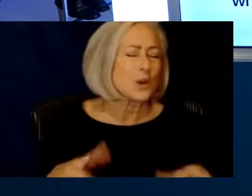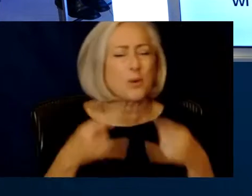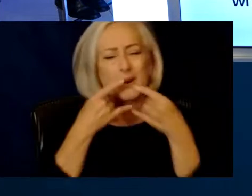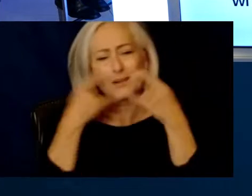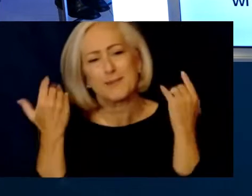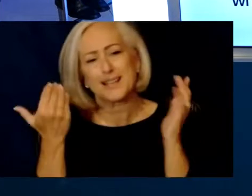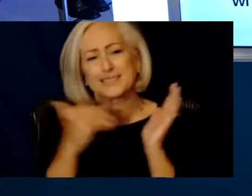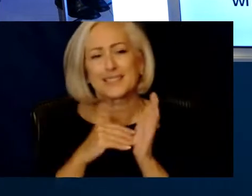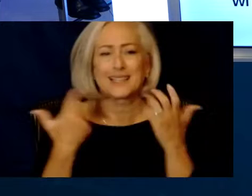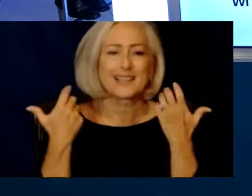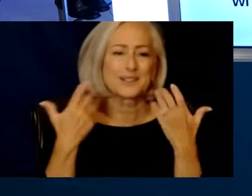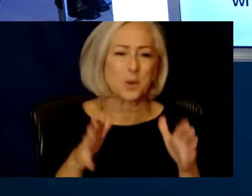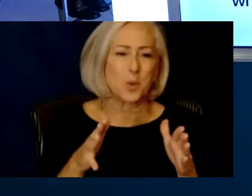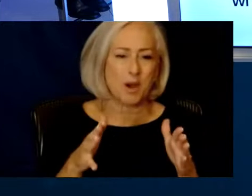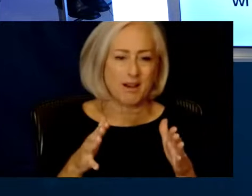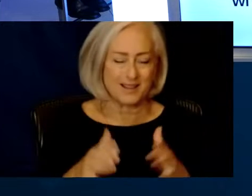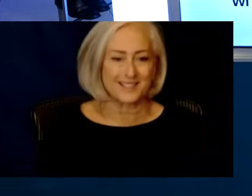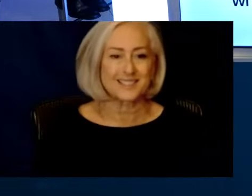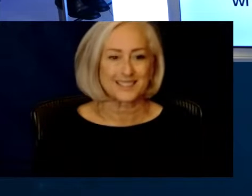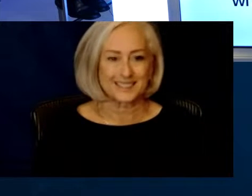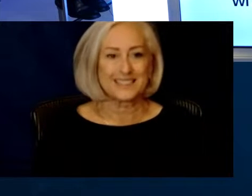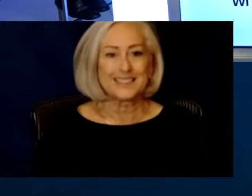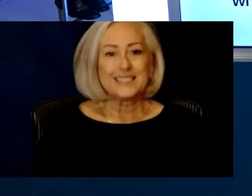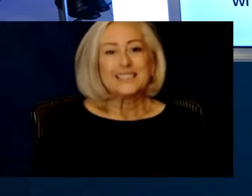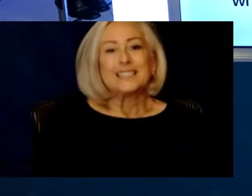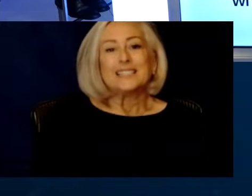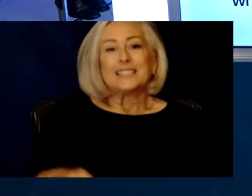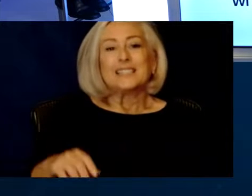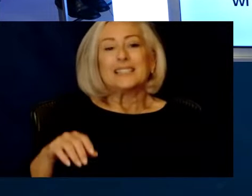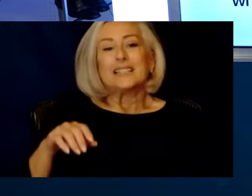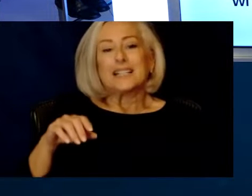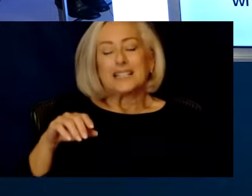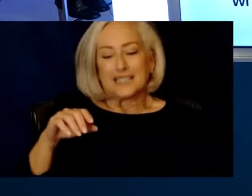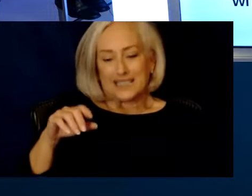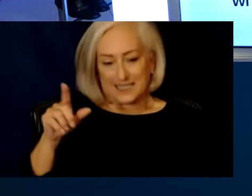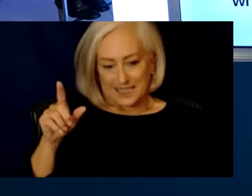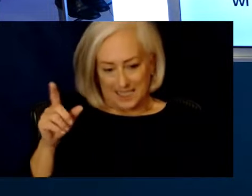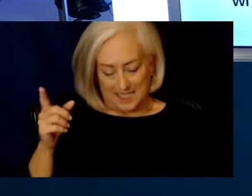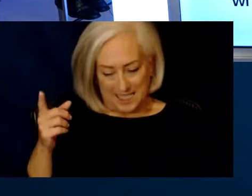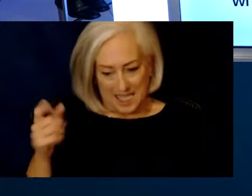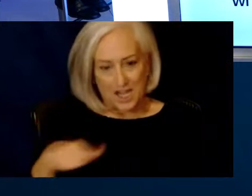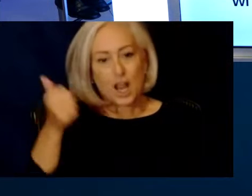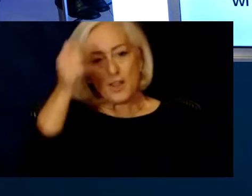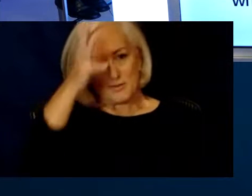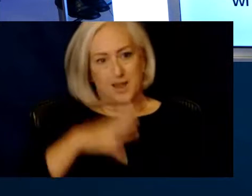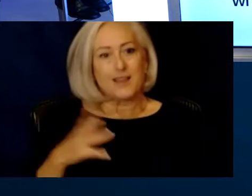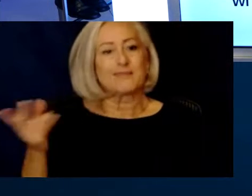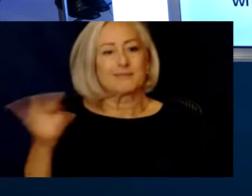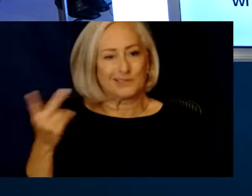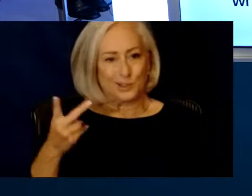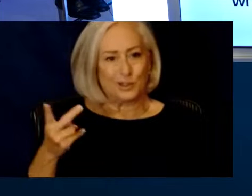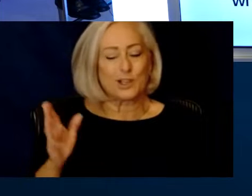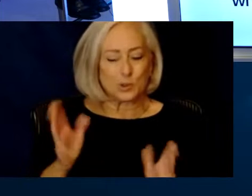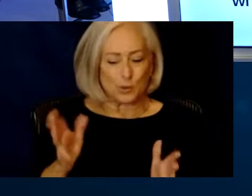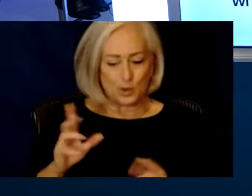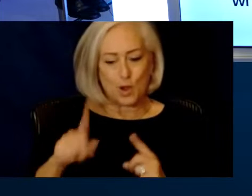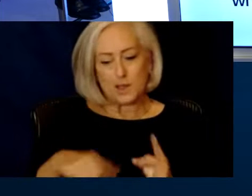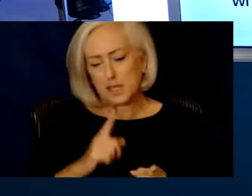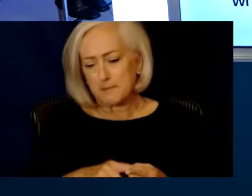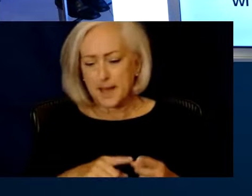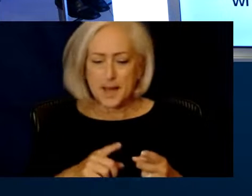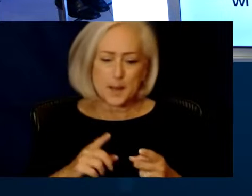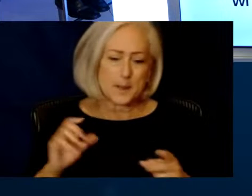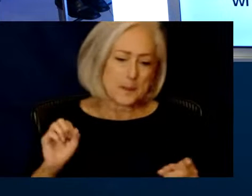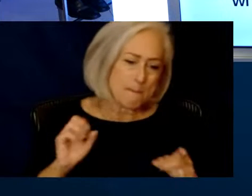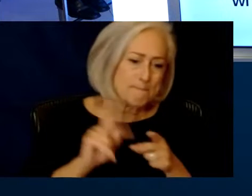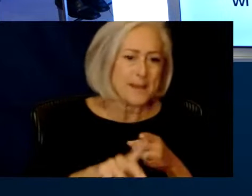not an infrequent flyer on this program, and he and I were talking the other day, and we knew we were going to go back to masking here, and we're talking, and he's